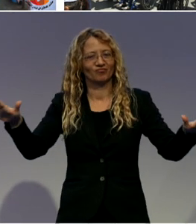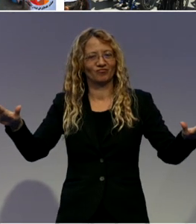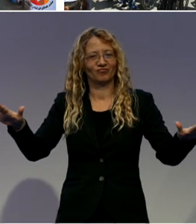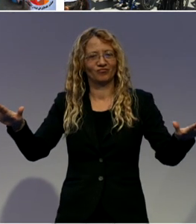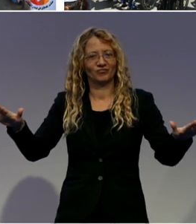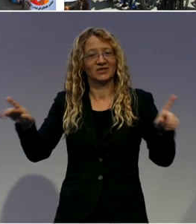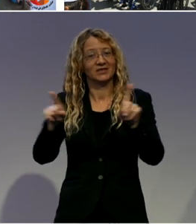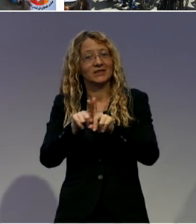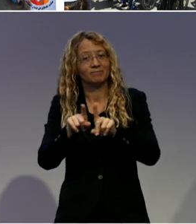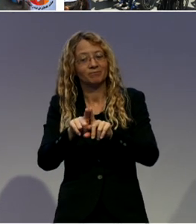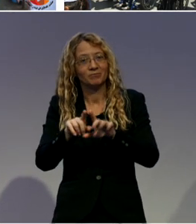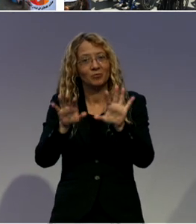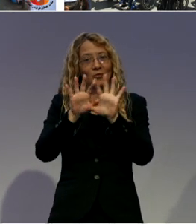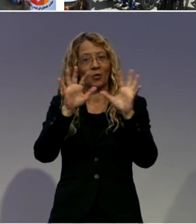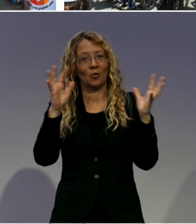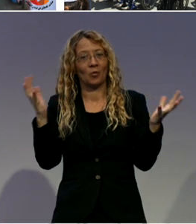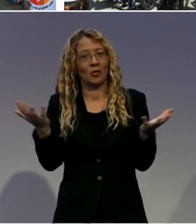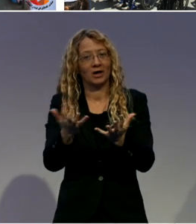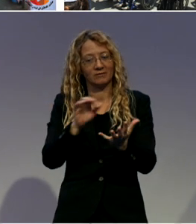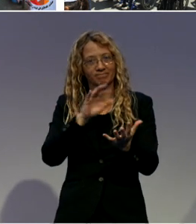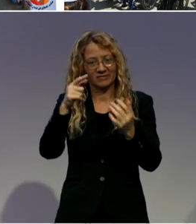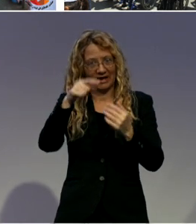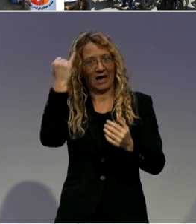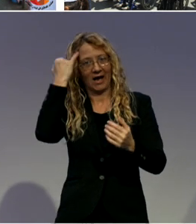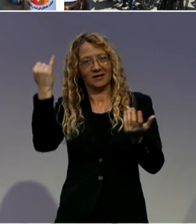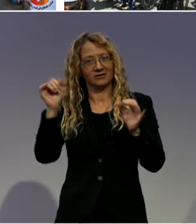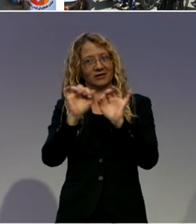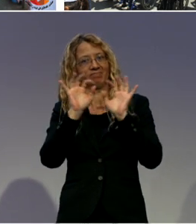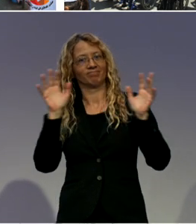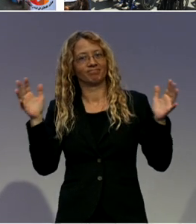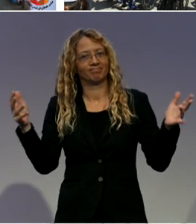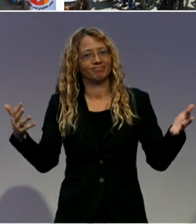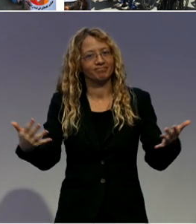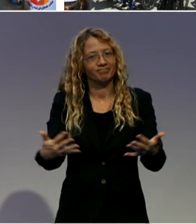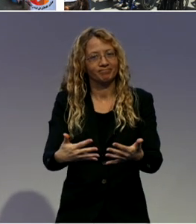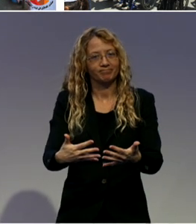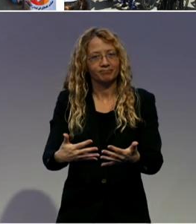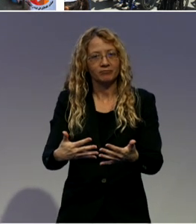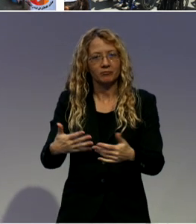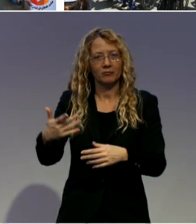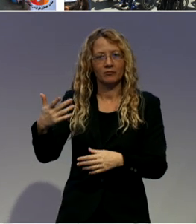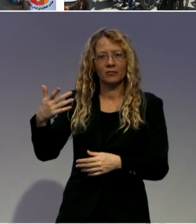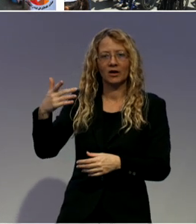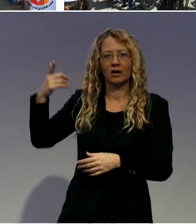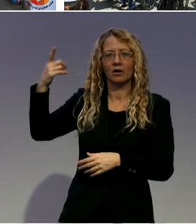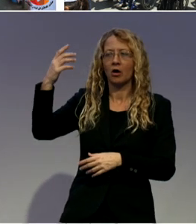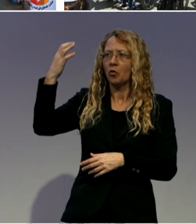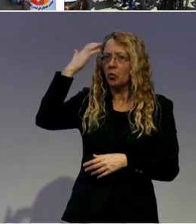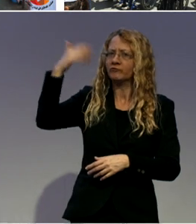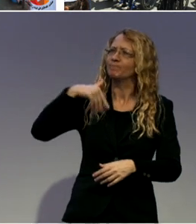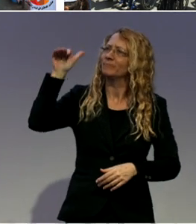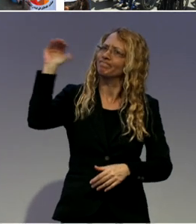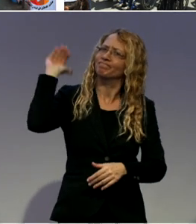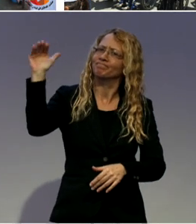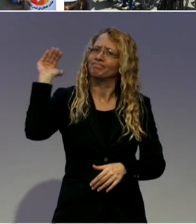strength to the idea, to give strength to the concept, and to push the state to finance such kind of initiative that are